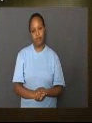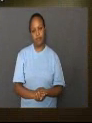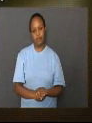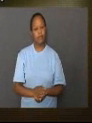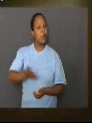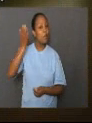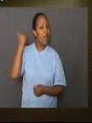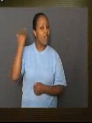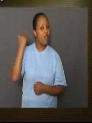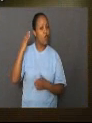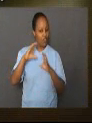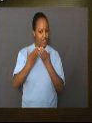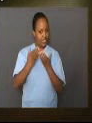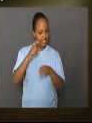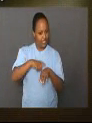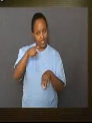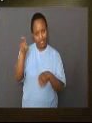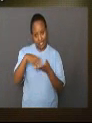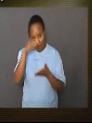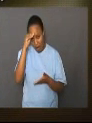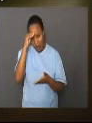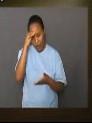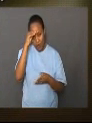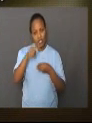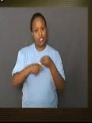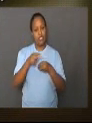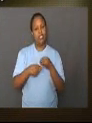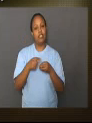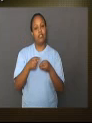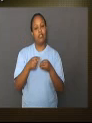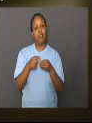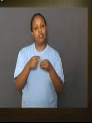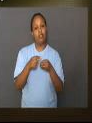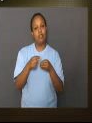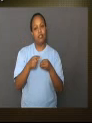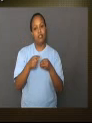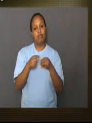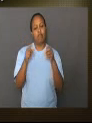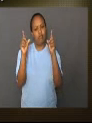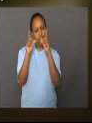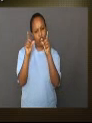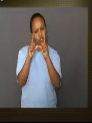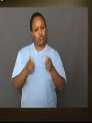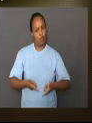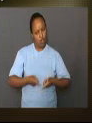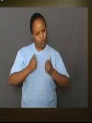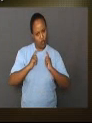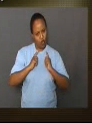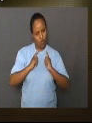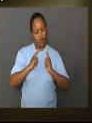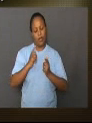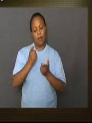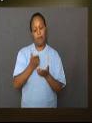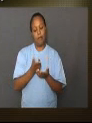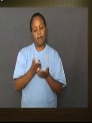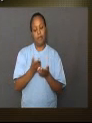your previous studies, you learned that it is important to have justice in the